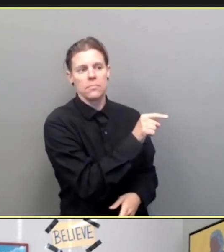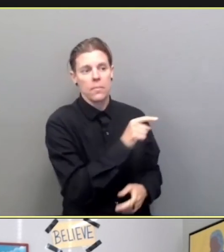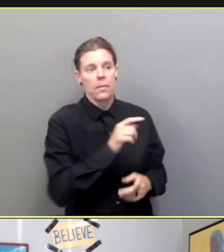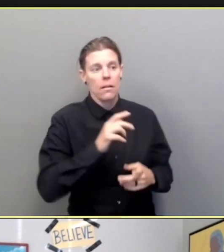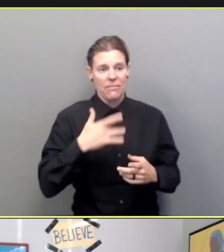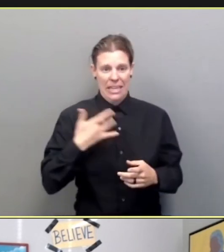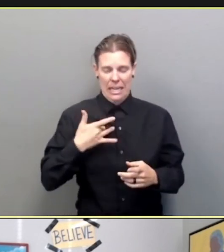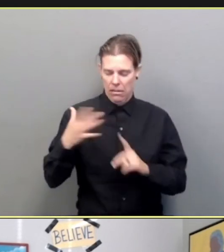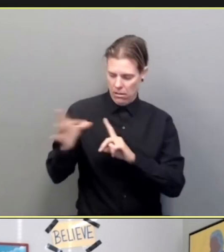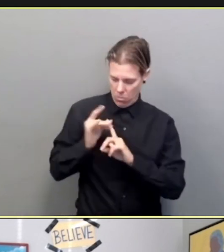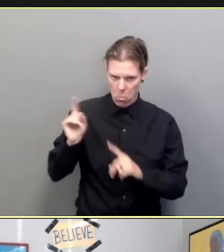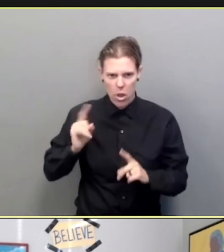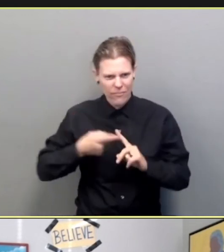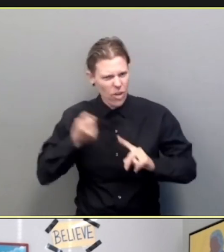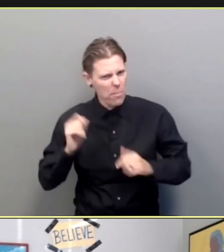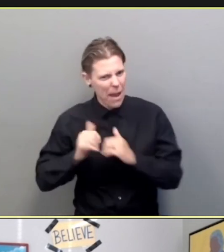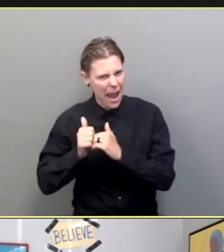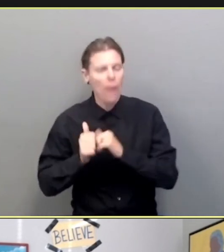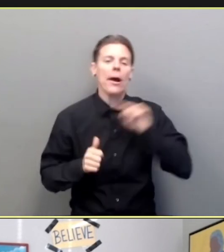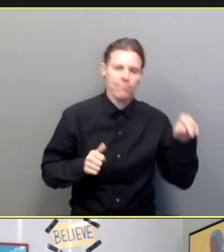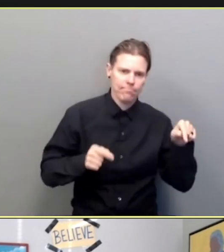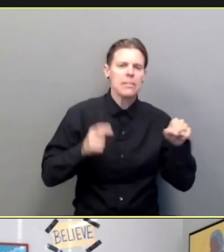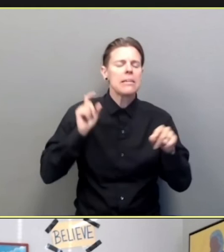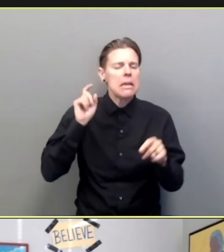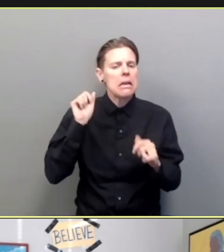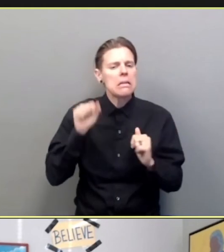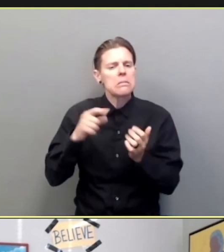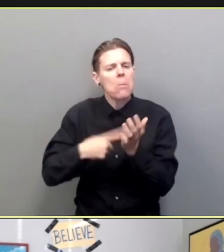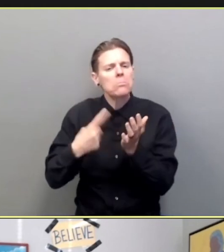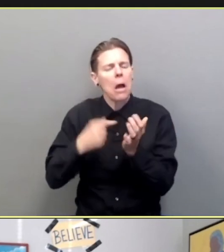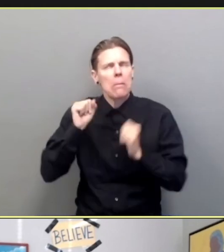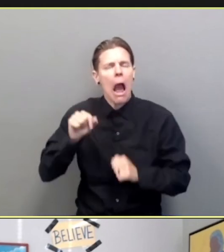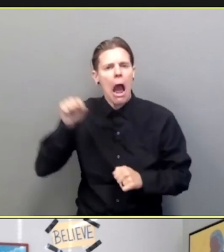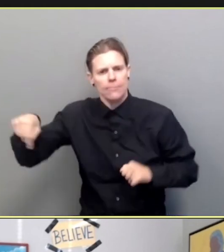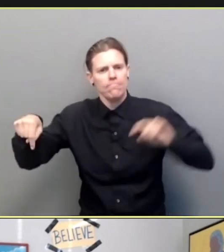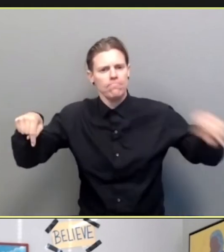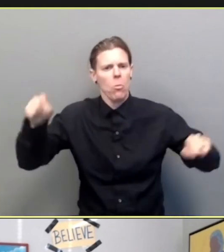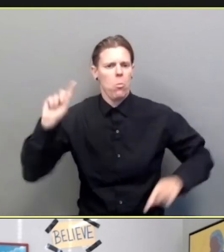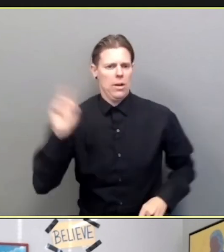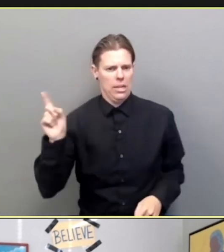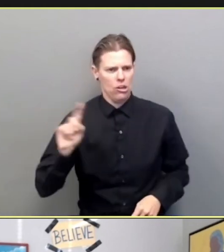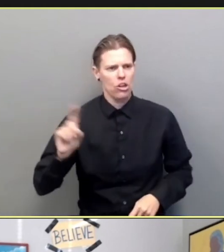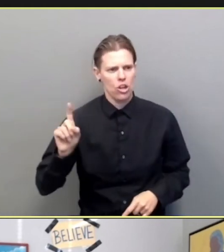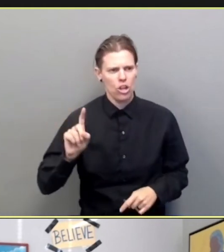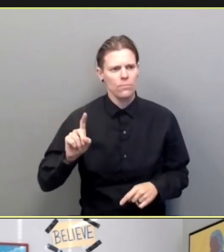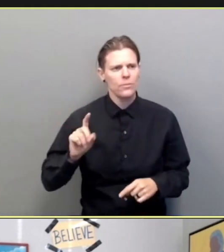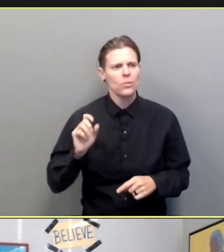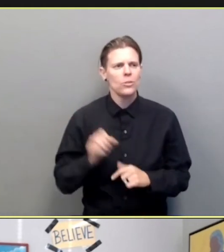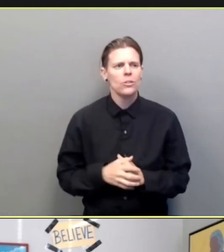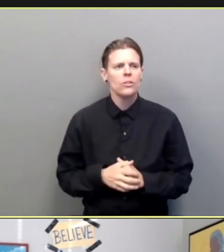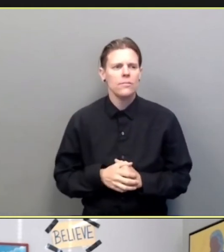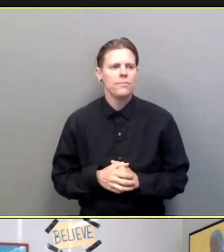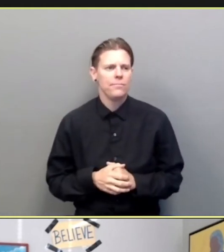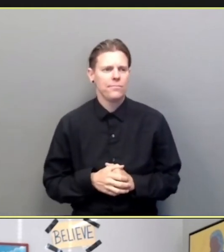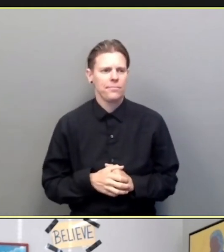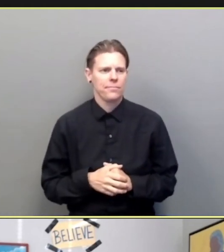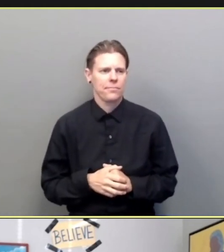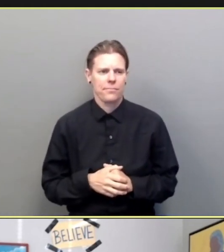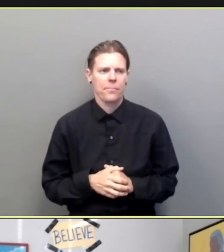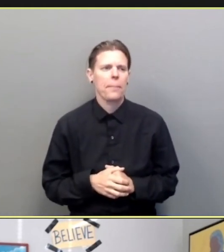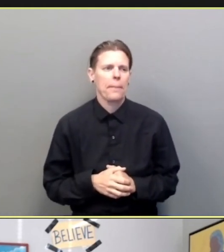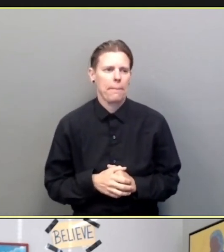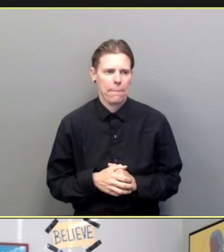So we're sort of switching gears, and instead of collecting a long list of places, we